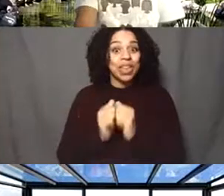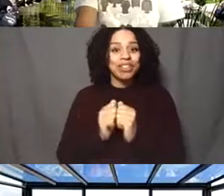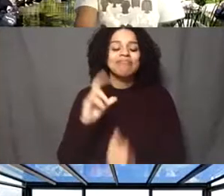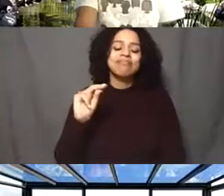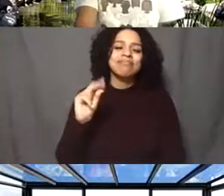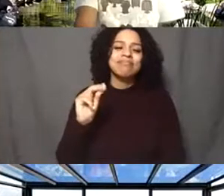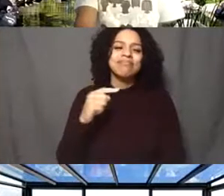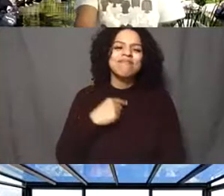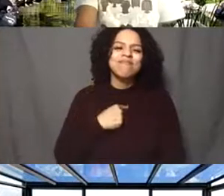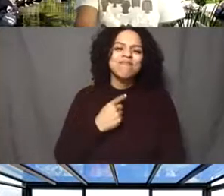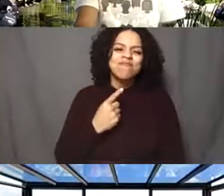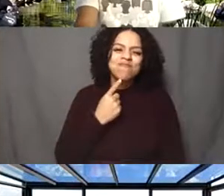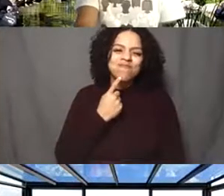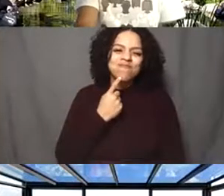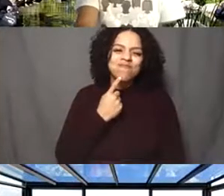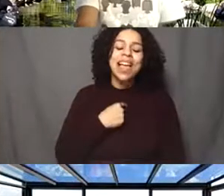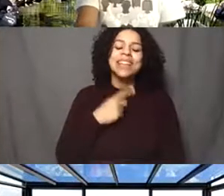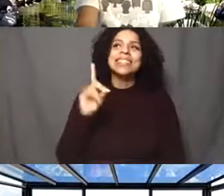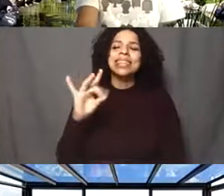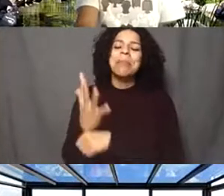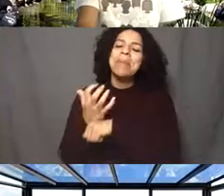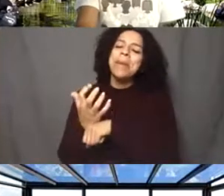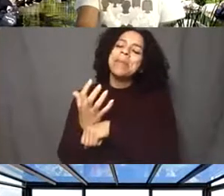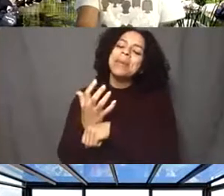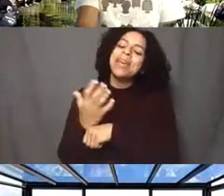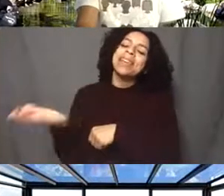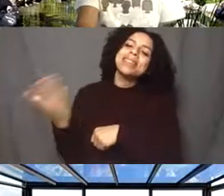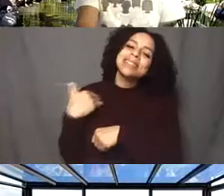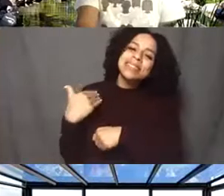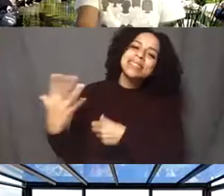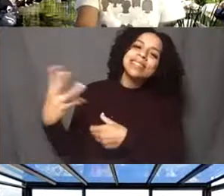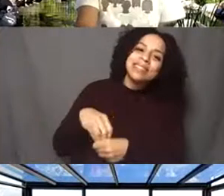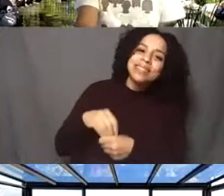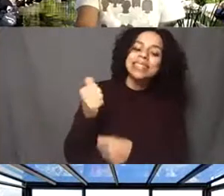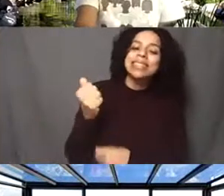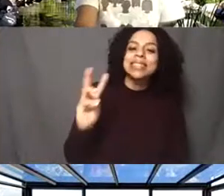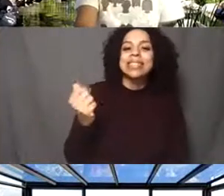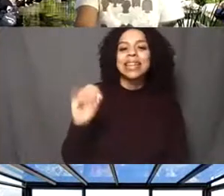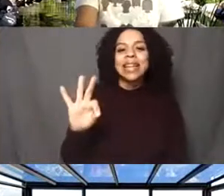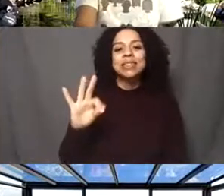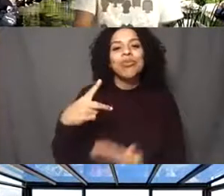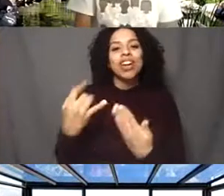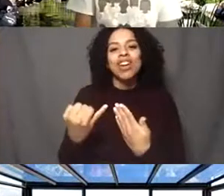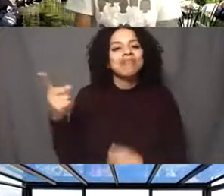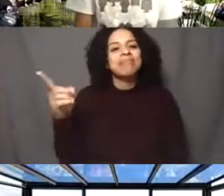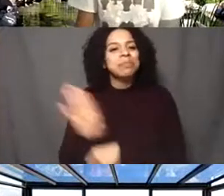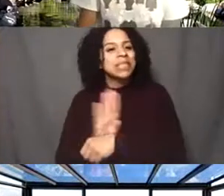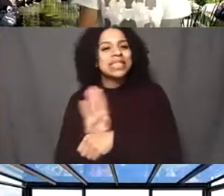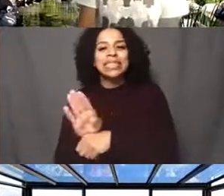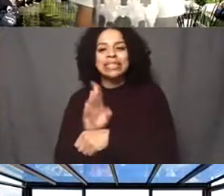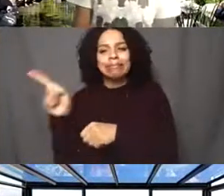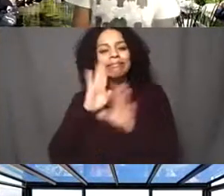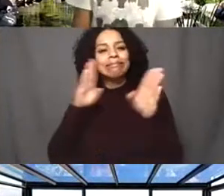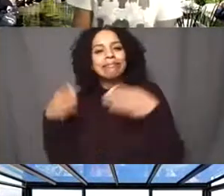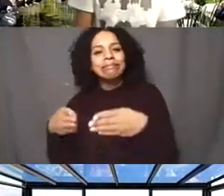because I begged her to be in the 1619 project, but she was working on cast and she couldn't, she was trying to finish